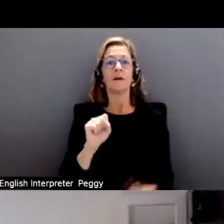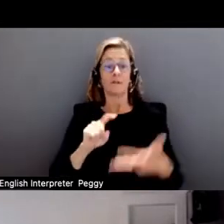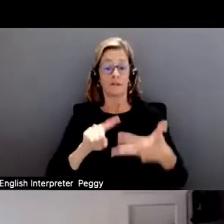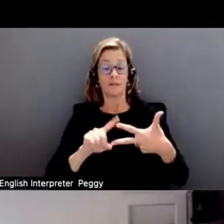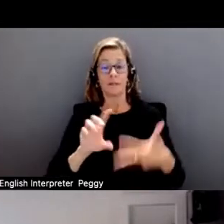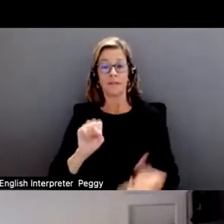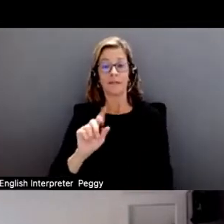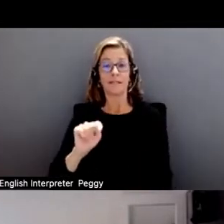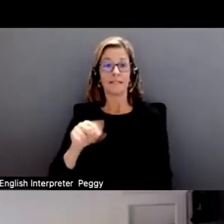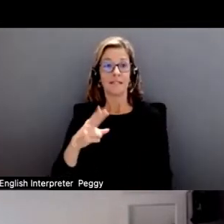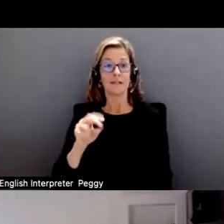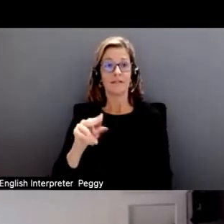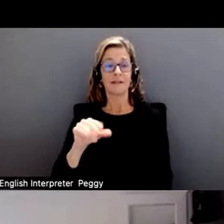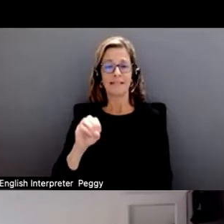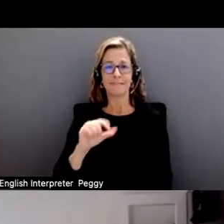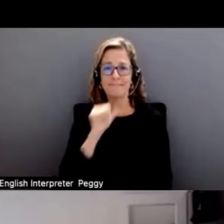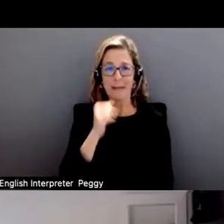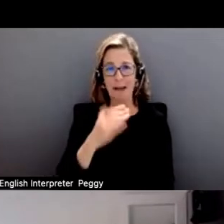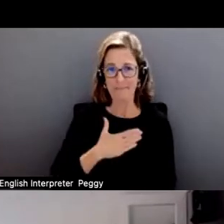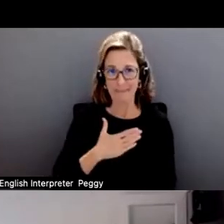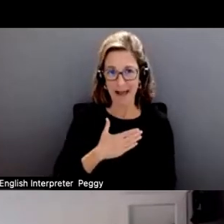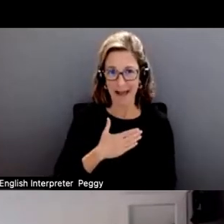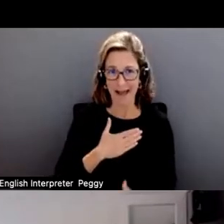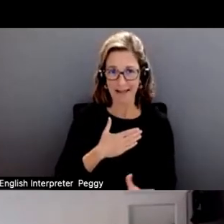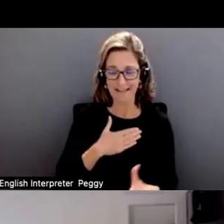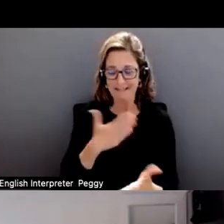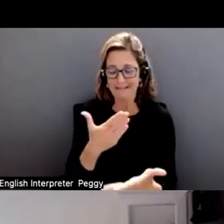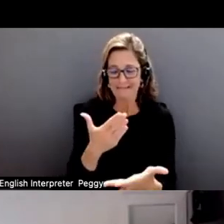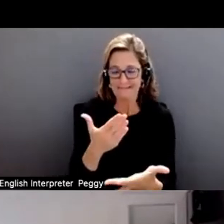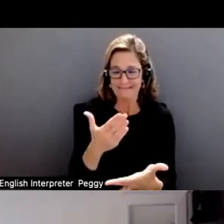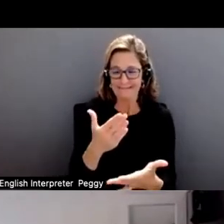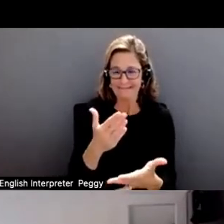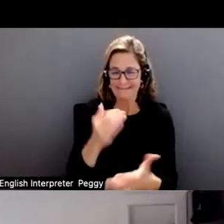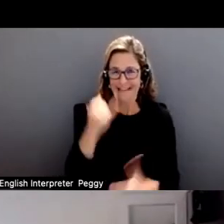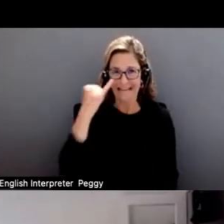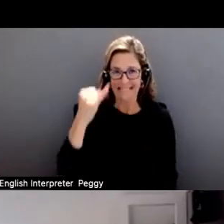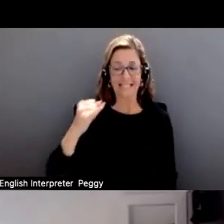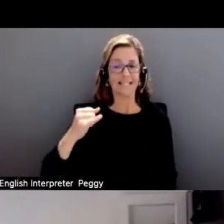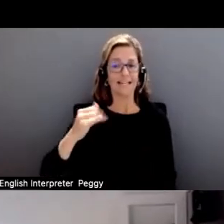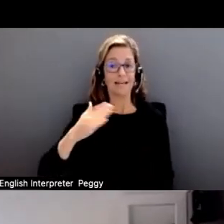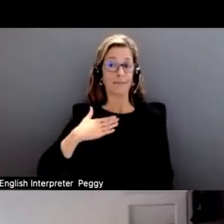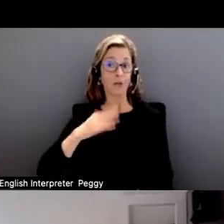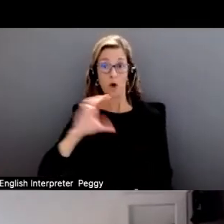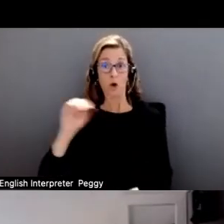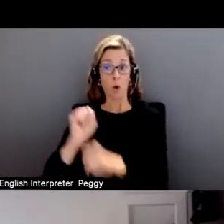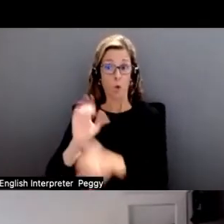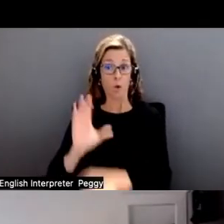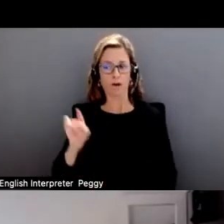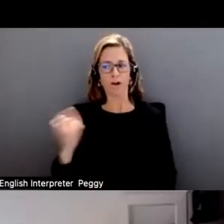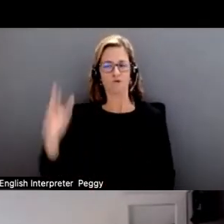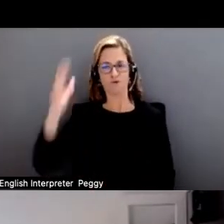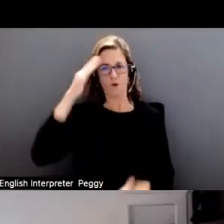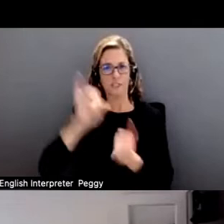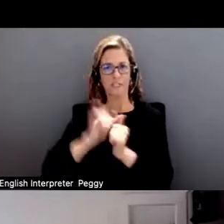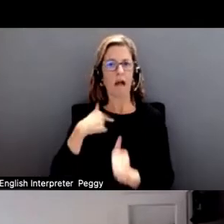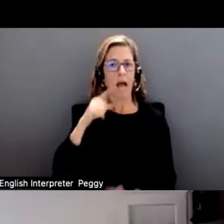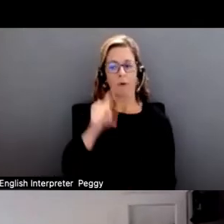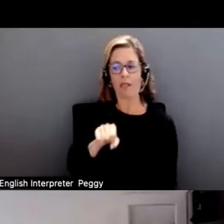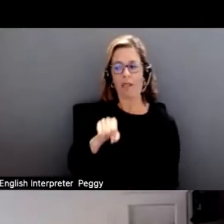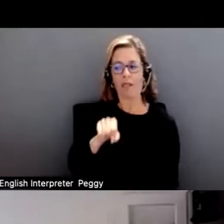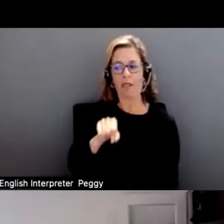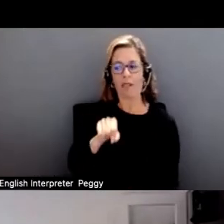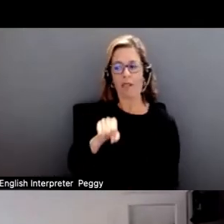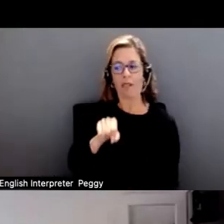I haven't done. That was my colleague who'd done that piece. I'll send her a message though, and then I can put it in the chat because she'll have